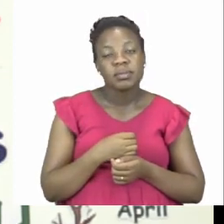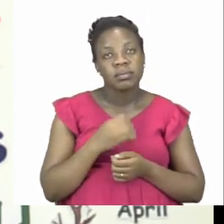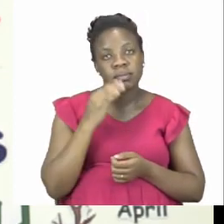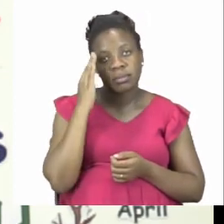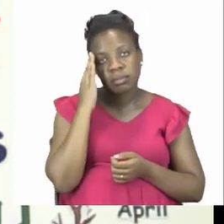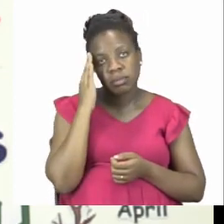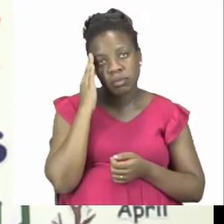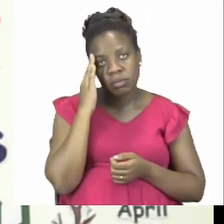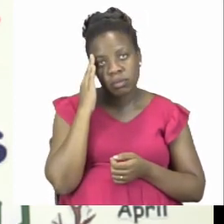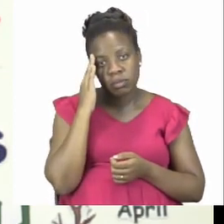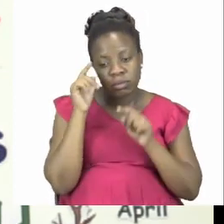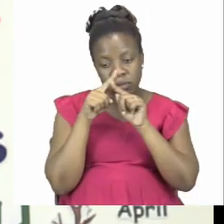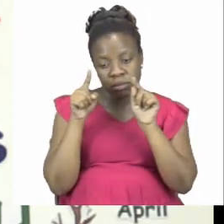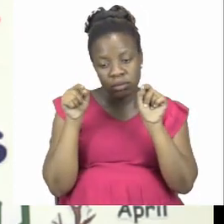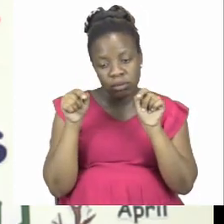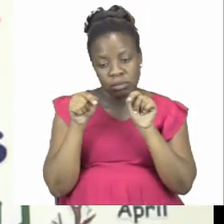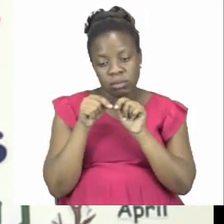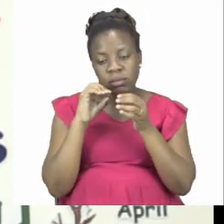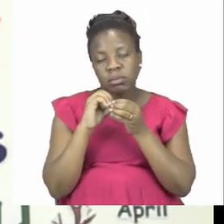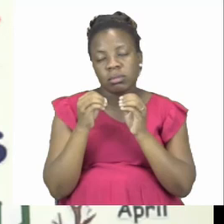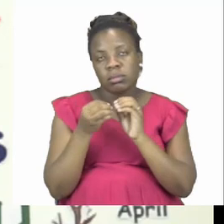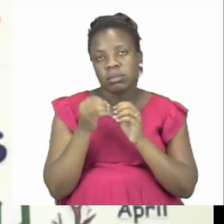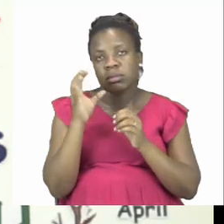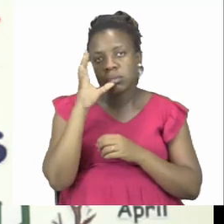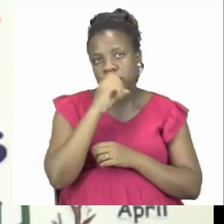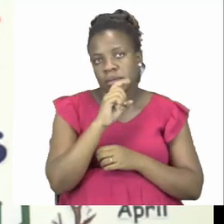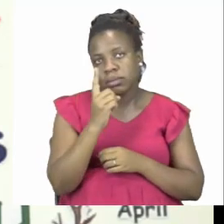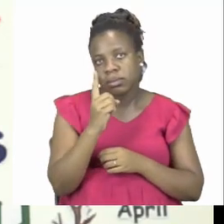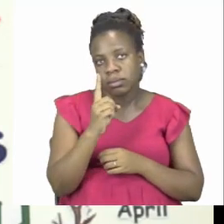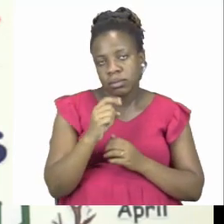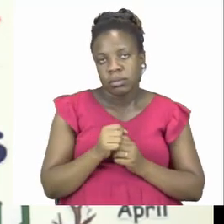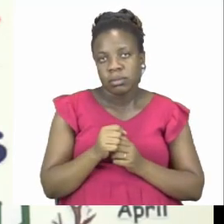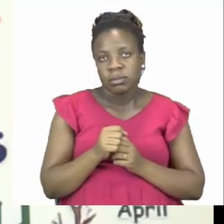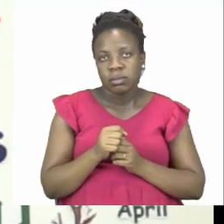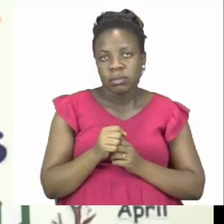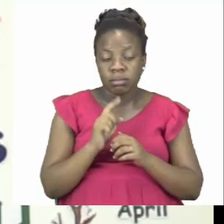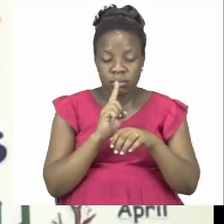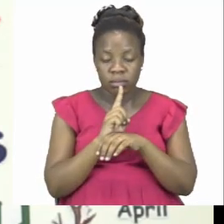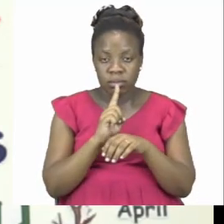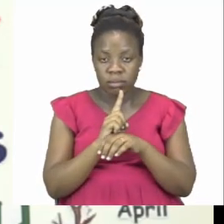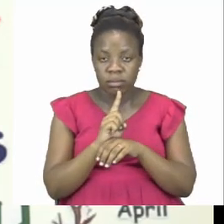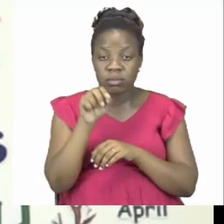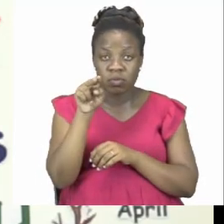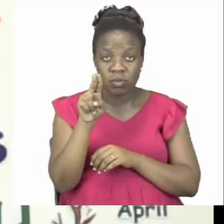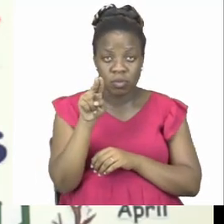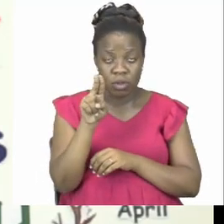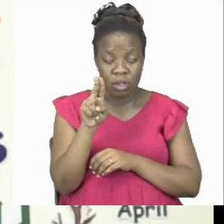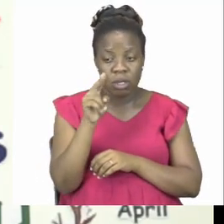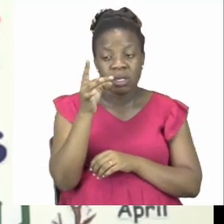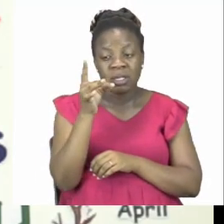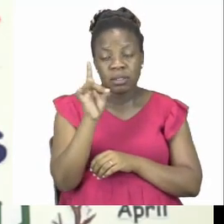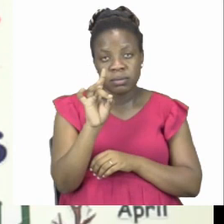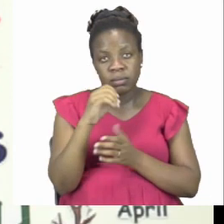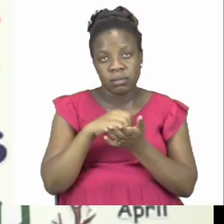supposed to be in the box. So we begin by saying units first. 8